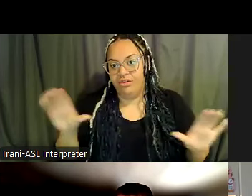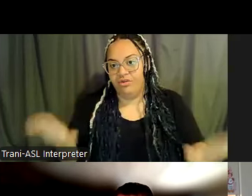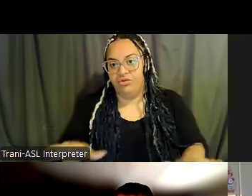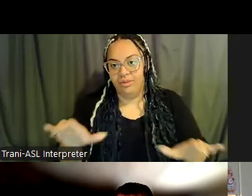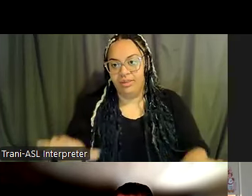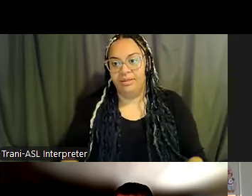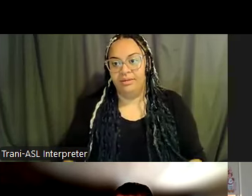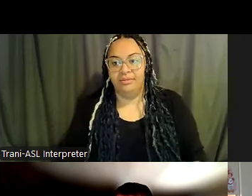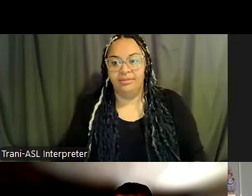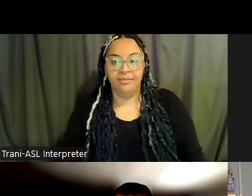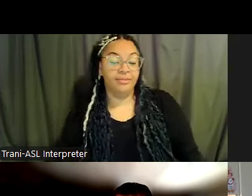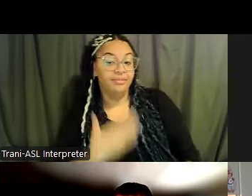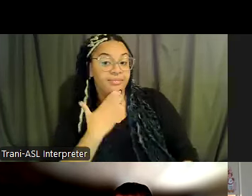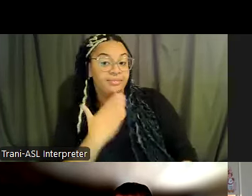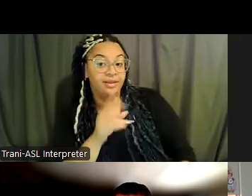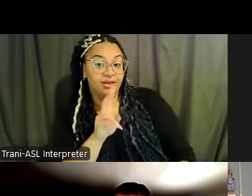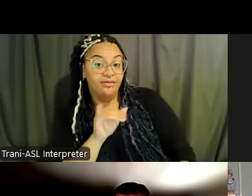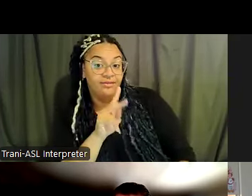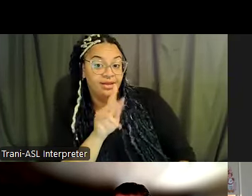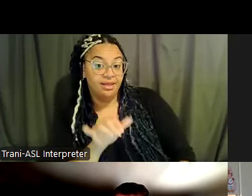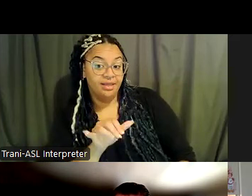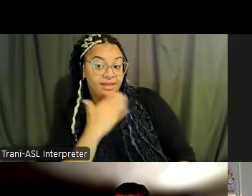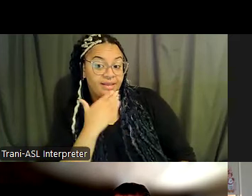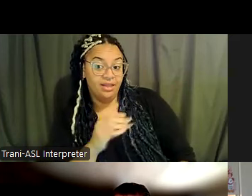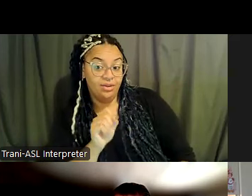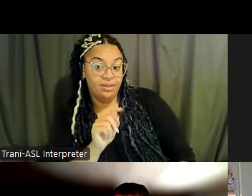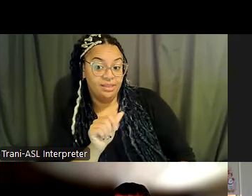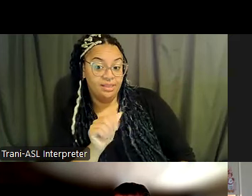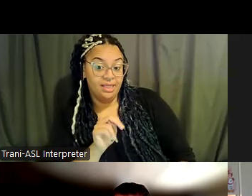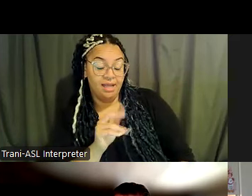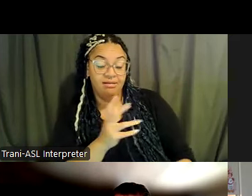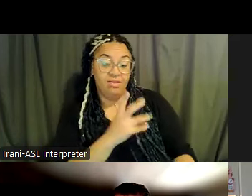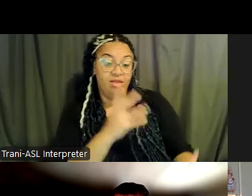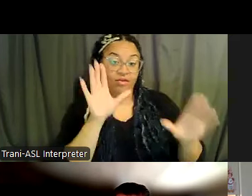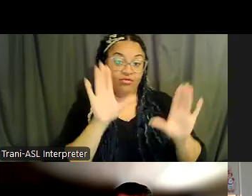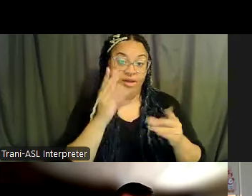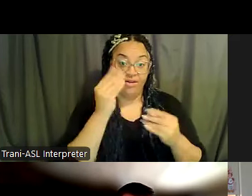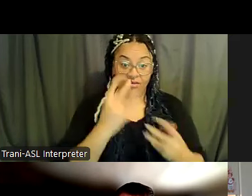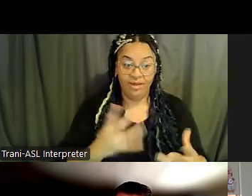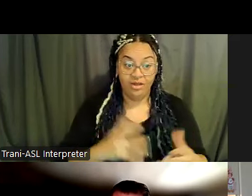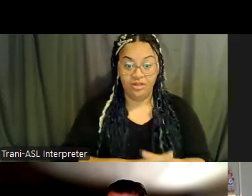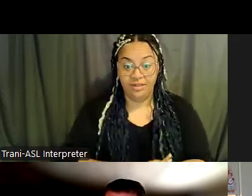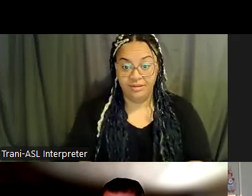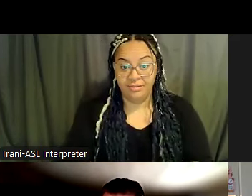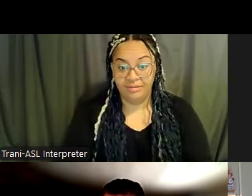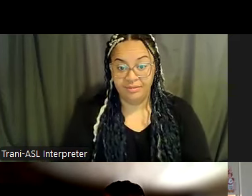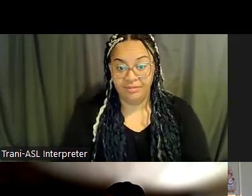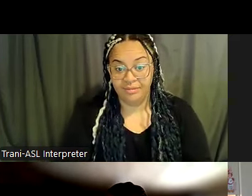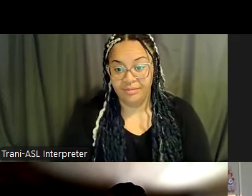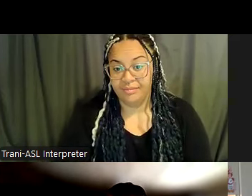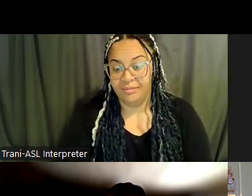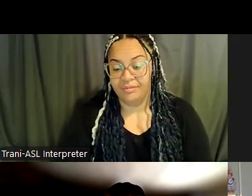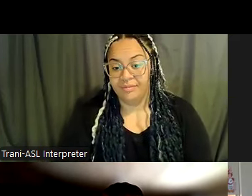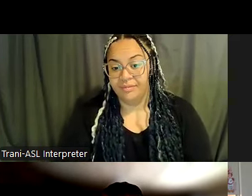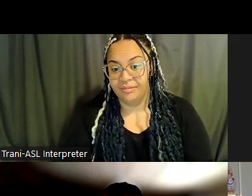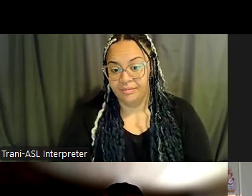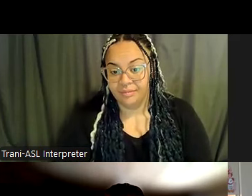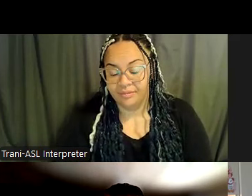Thank you, Vicki, and thank you, Stan, for all this great information. So the